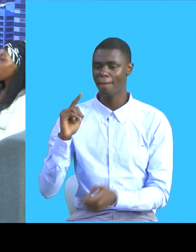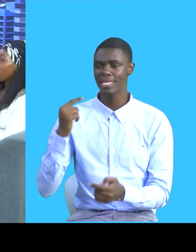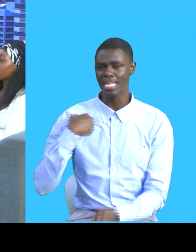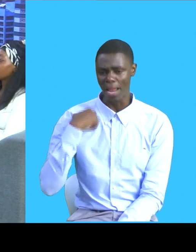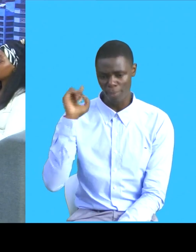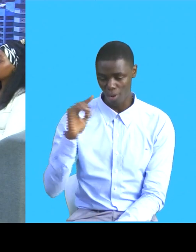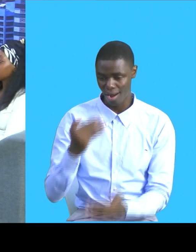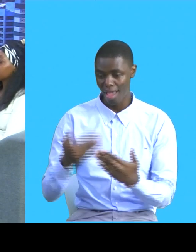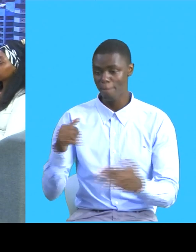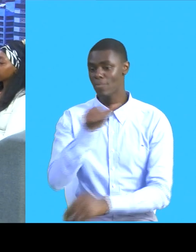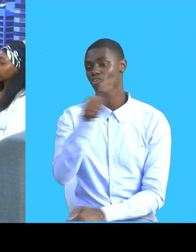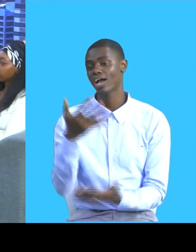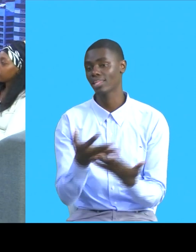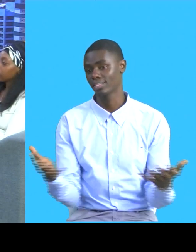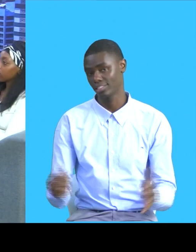before others.